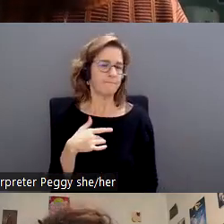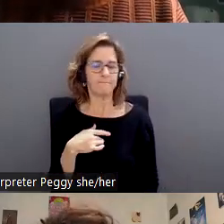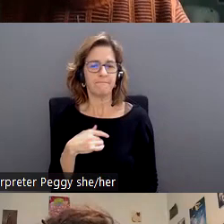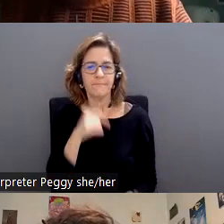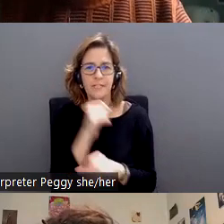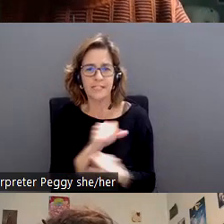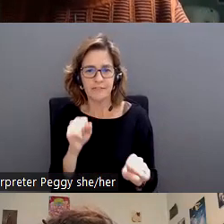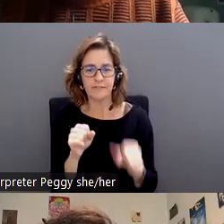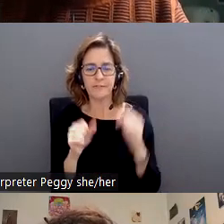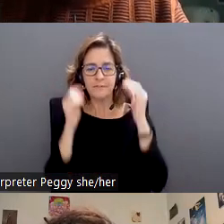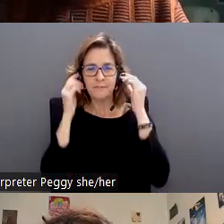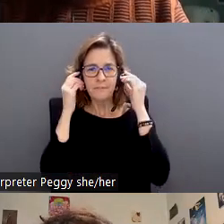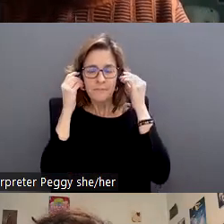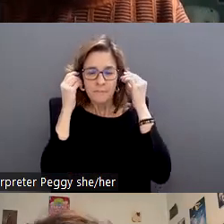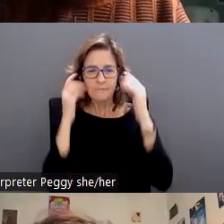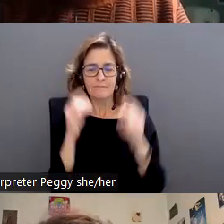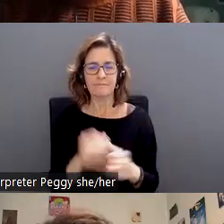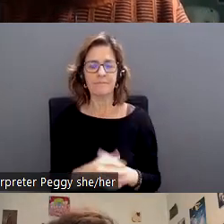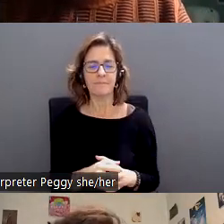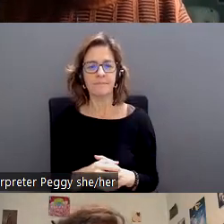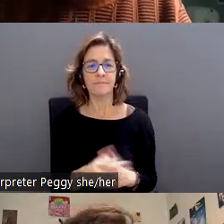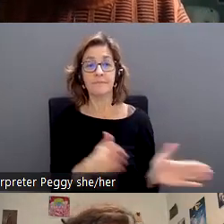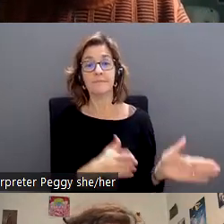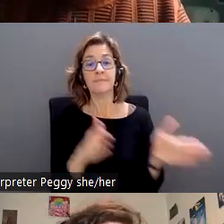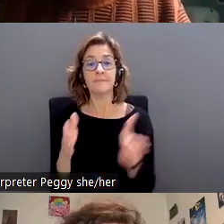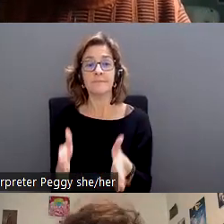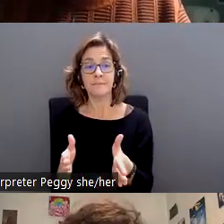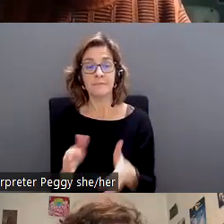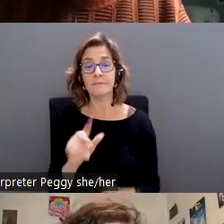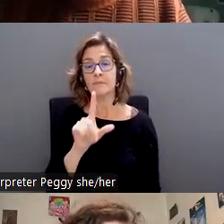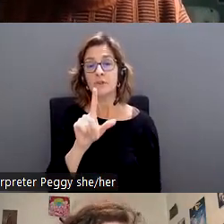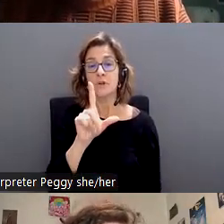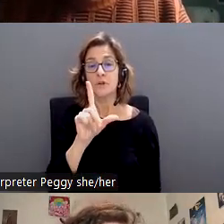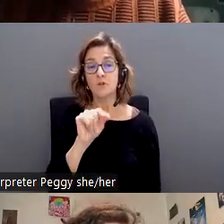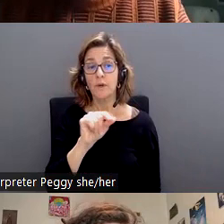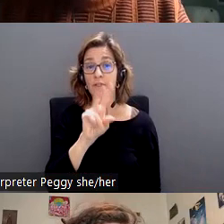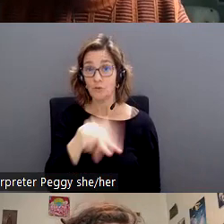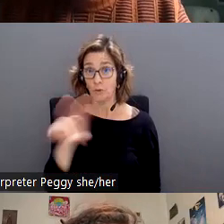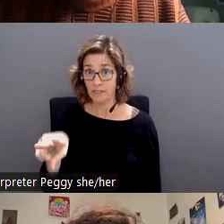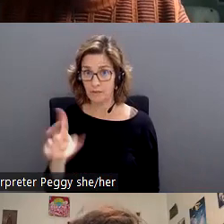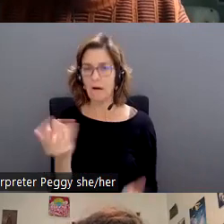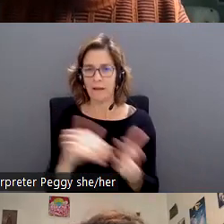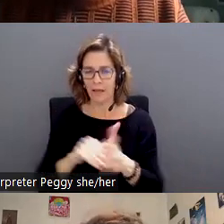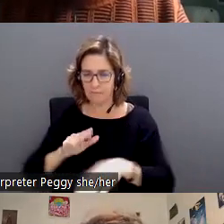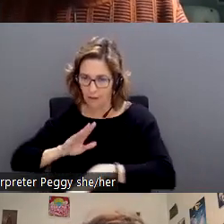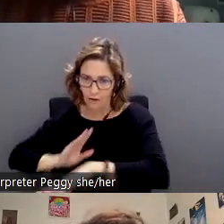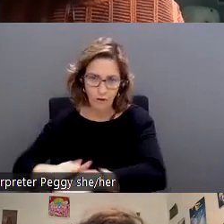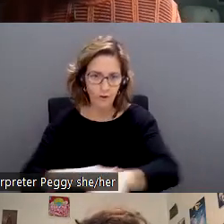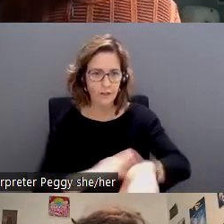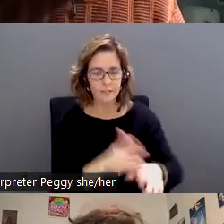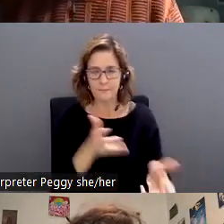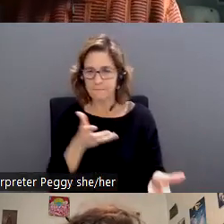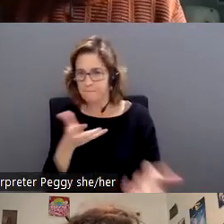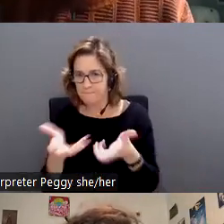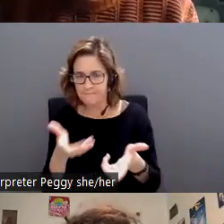requests that came out of that. Now, we did another consultation in 2022, where we again were asked